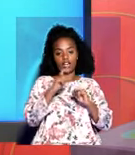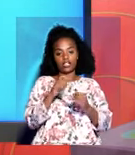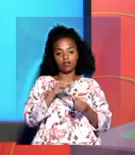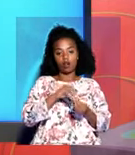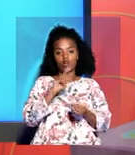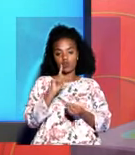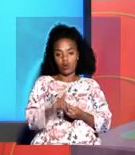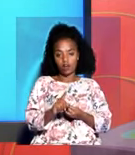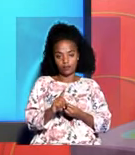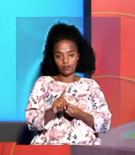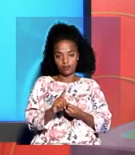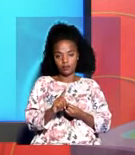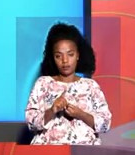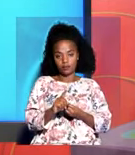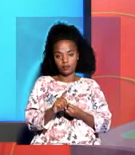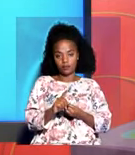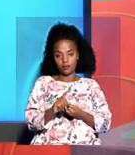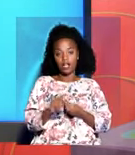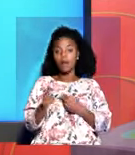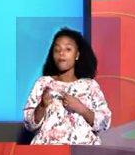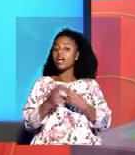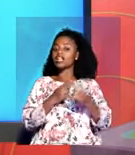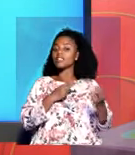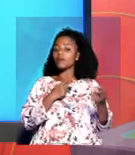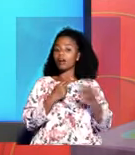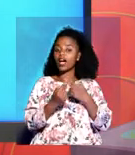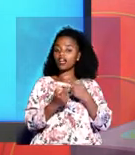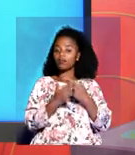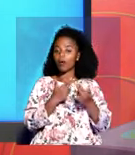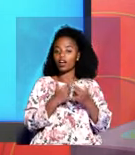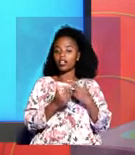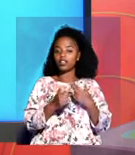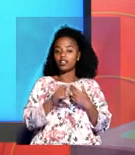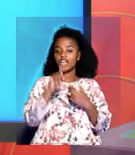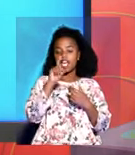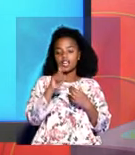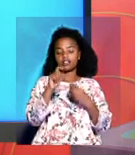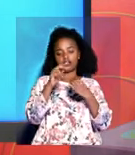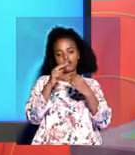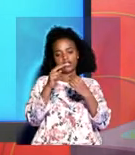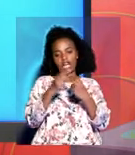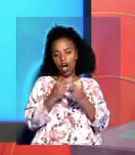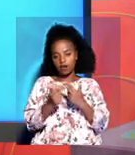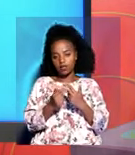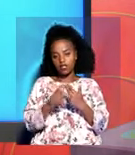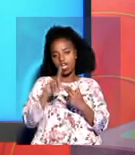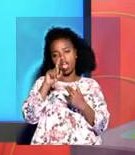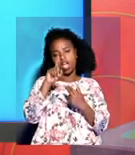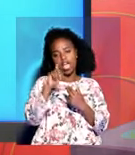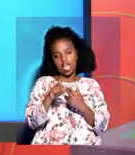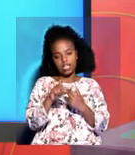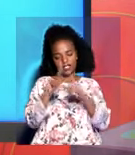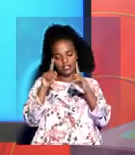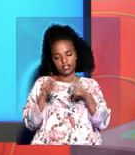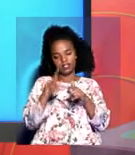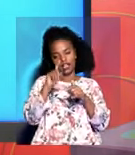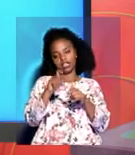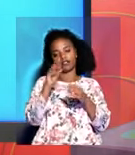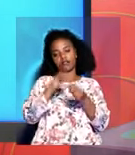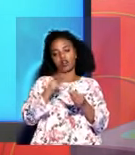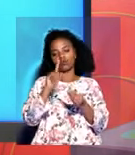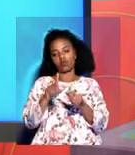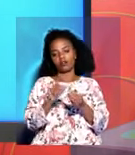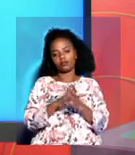1, this is multiplied by x times x plus 1